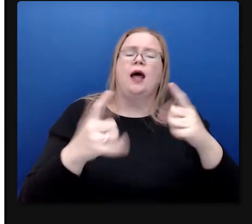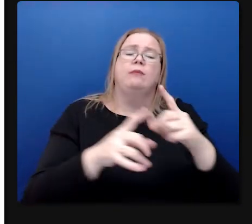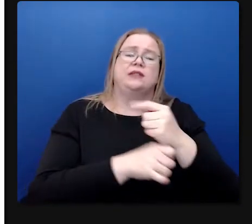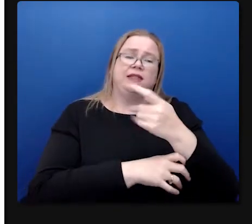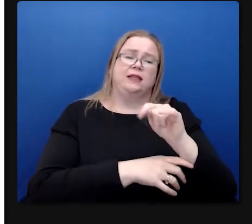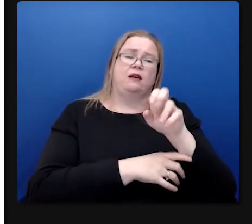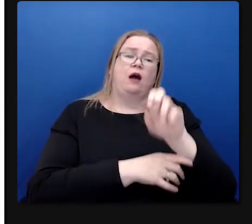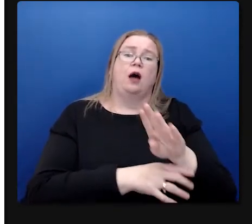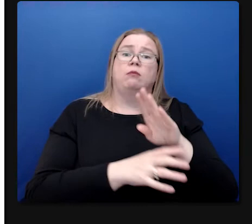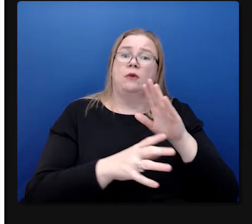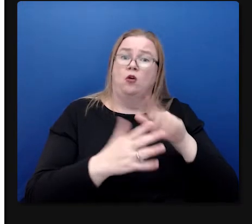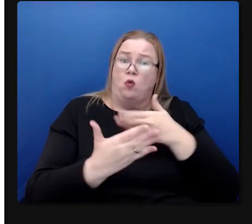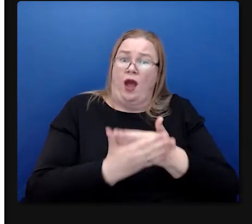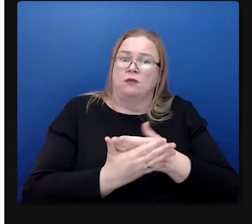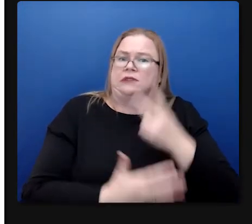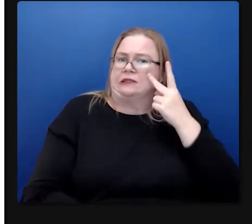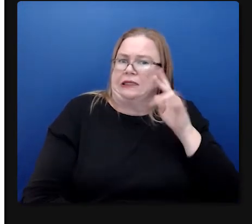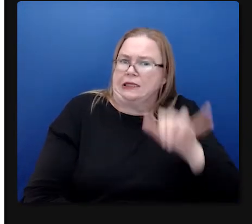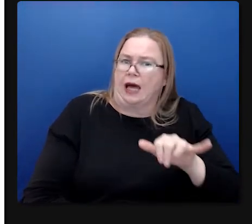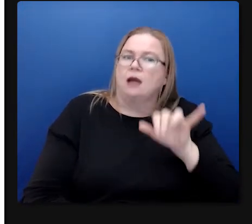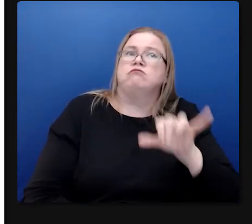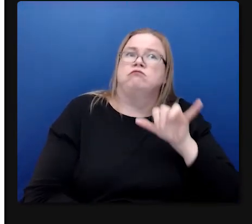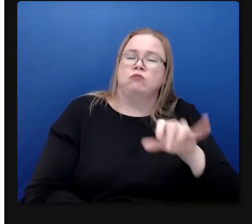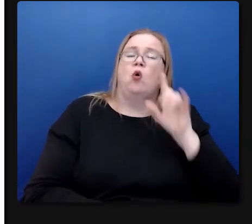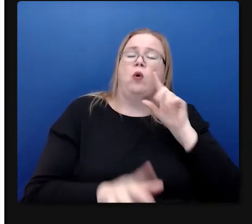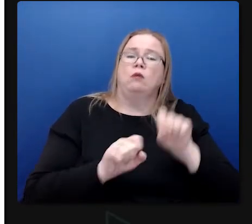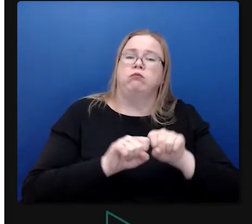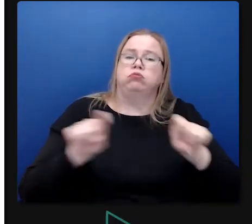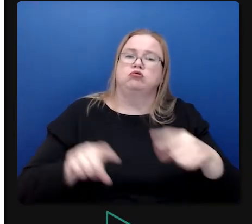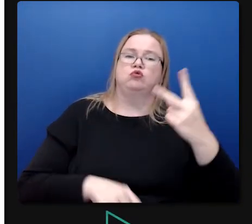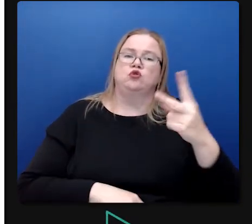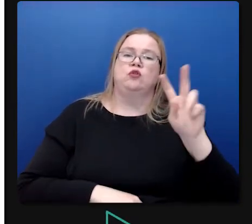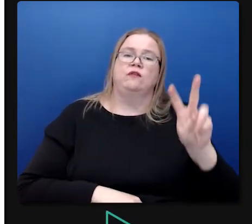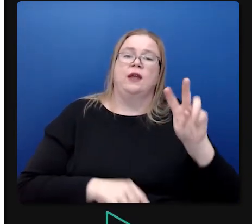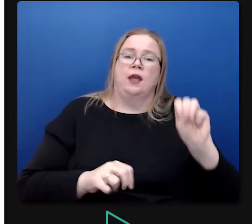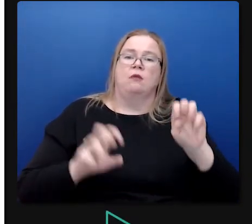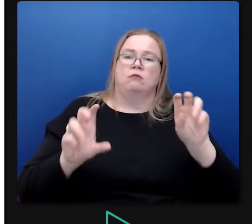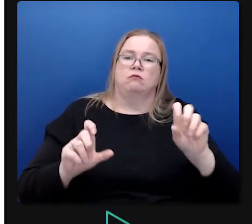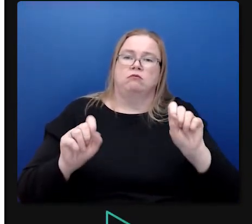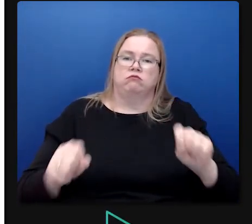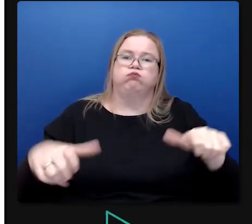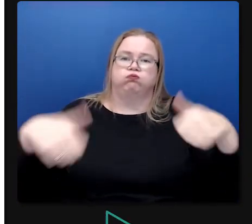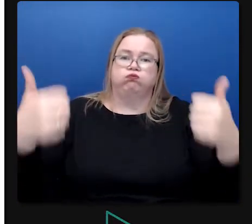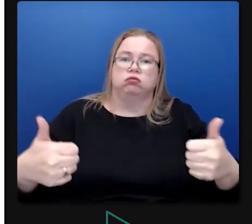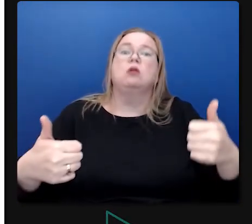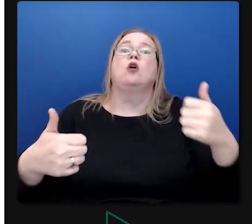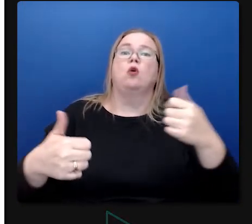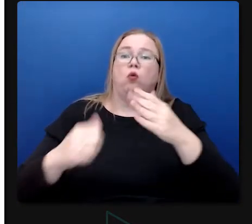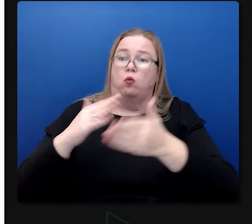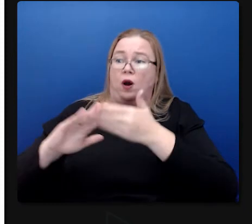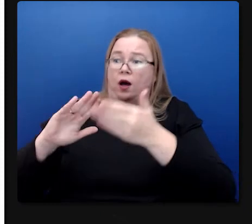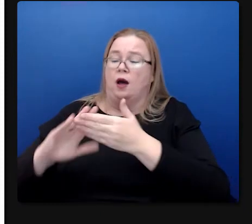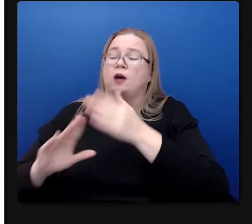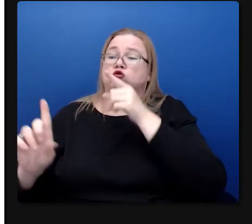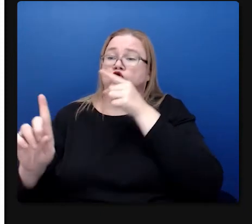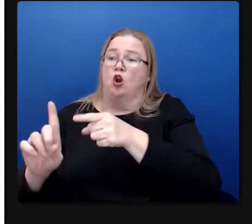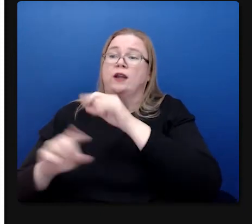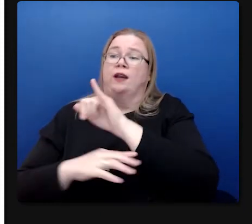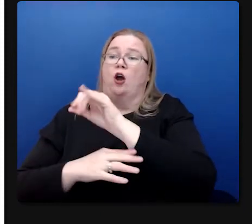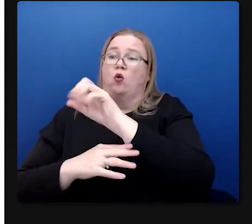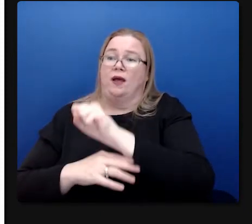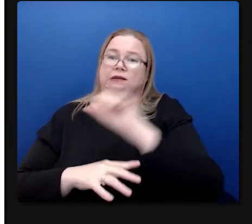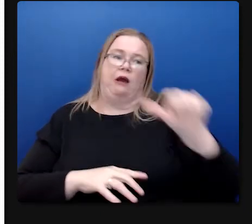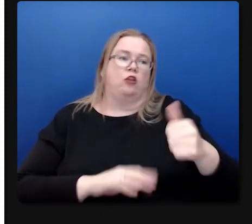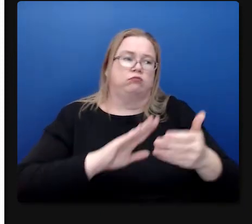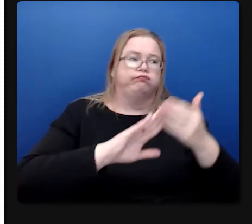when GitHub Actions gets here, it's going to see this, it's going to spin up two different VMs, and it is going to run one of these builds with target platform